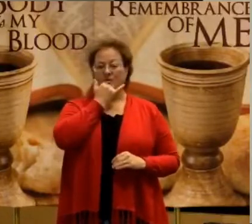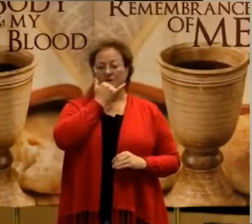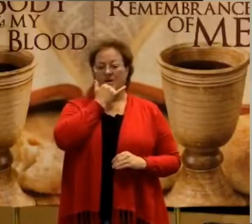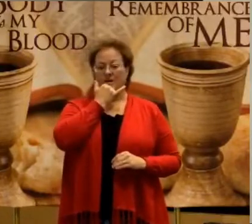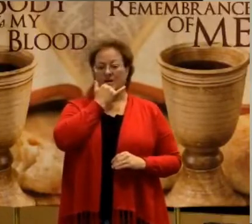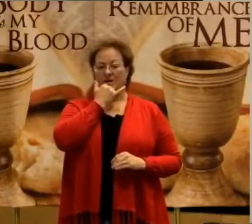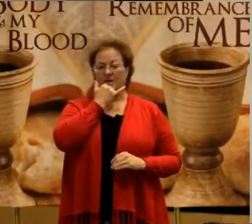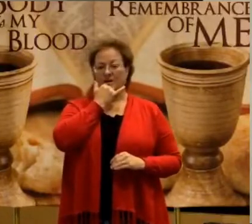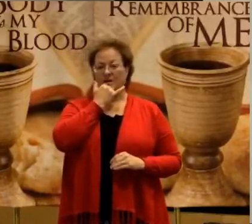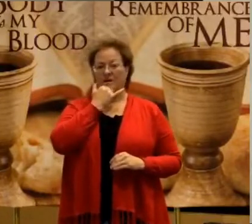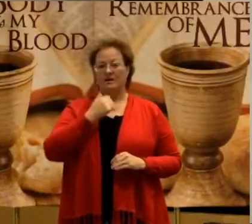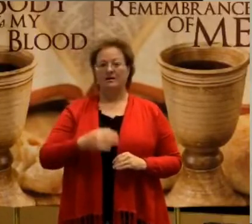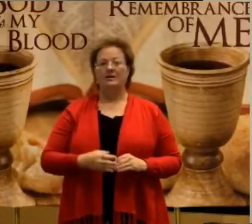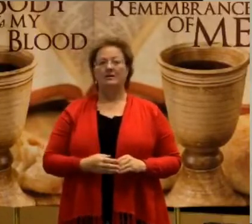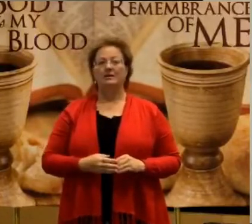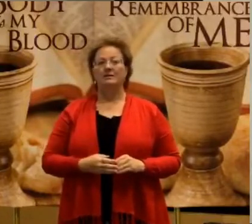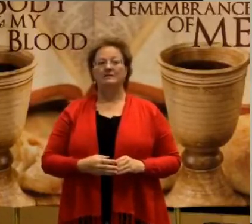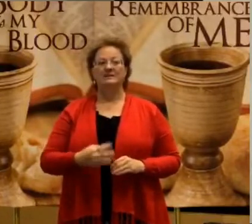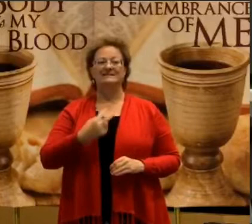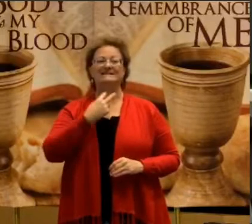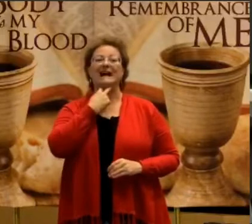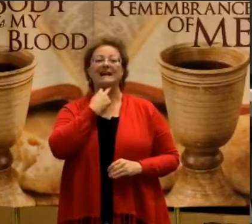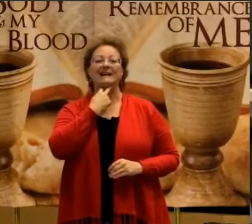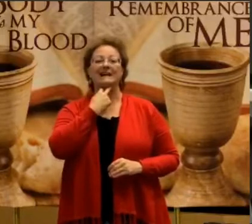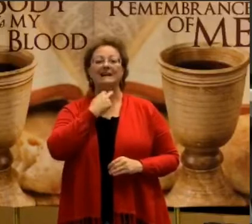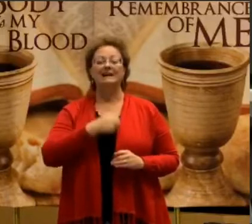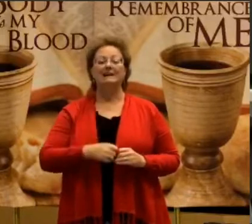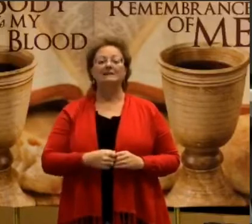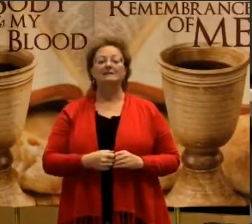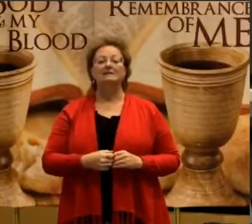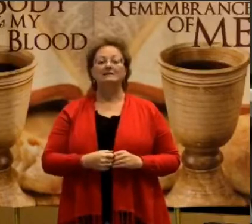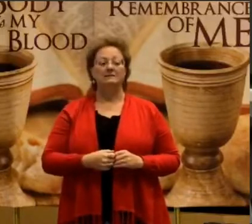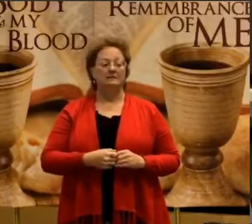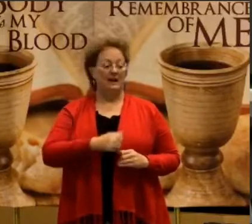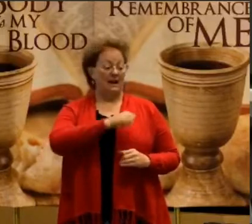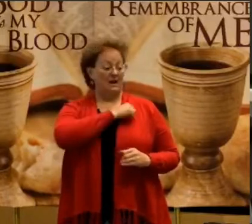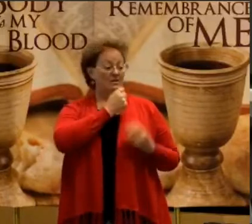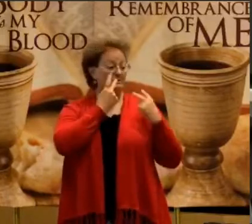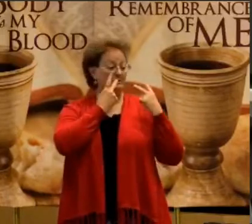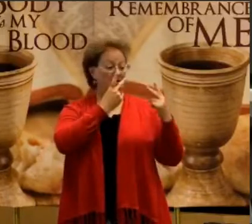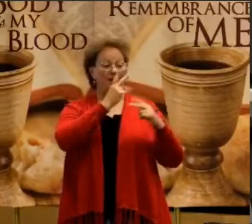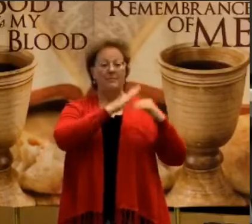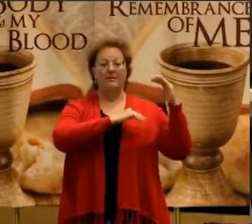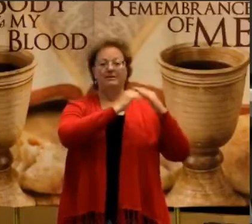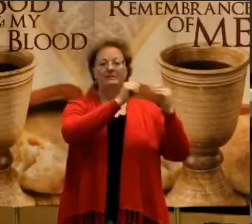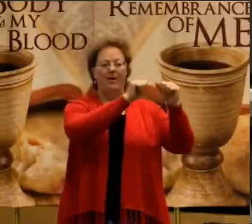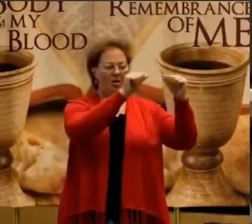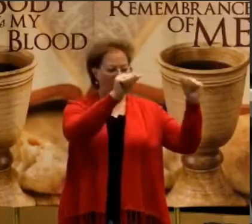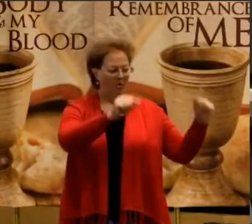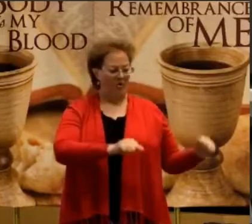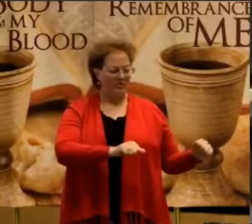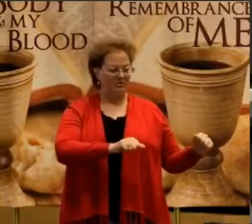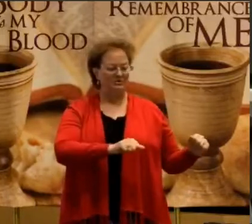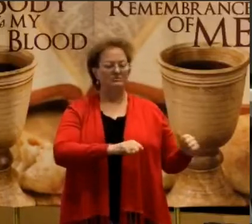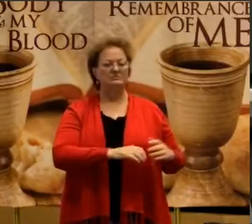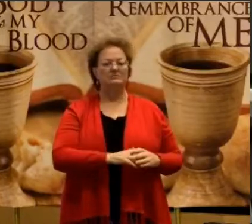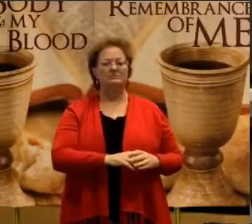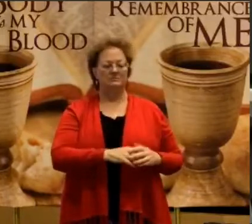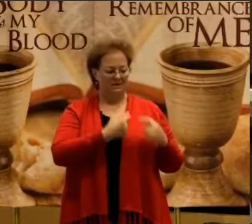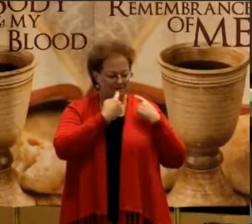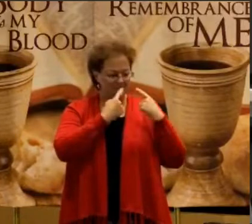got himself and the Israelites stuck. When Aaron saw this, he built an altar in front of the calf and